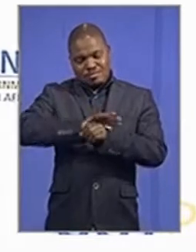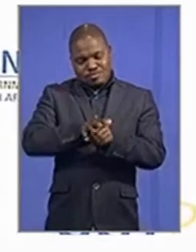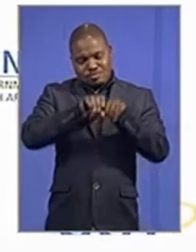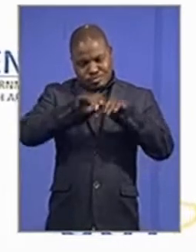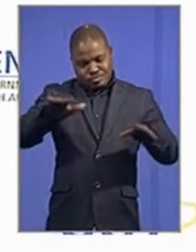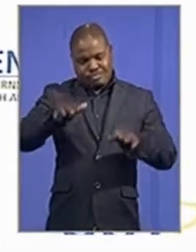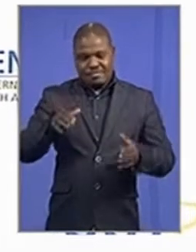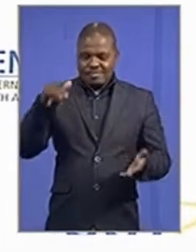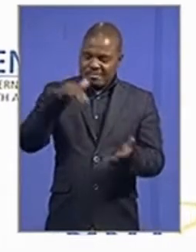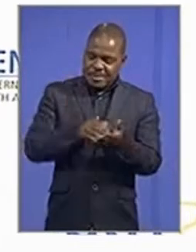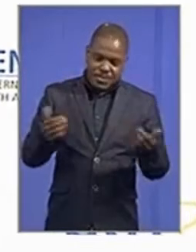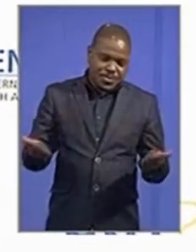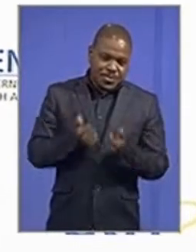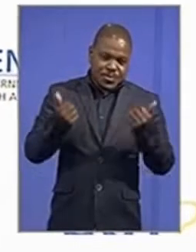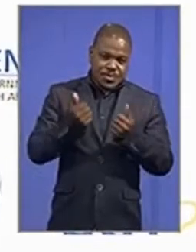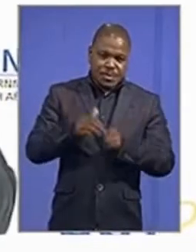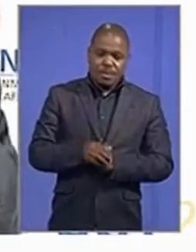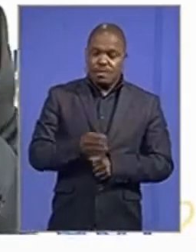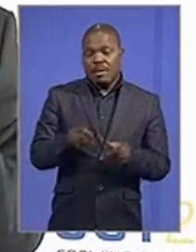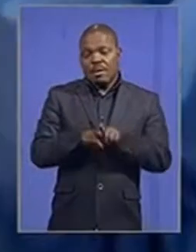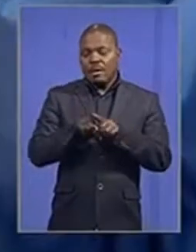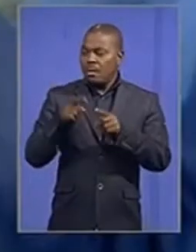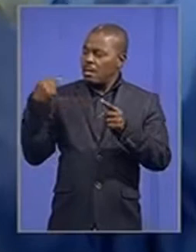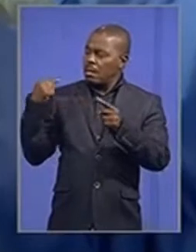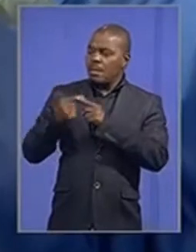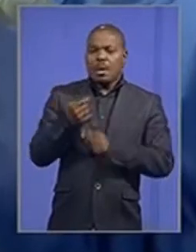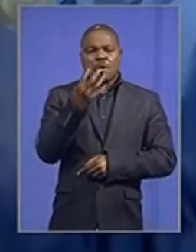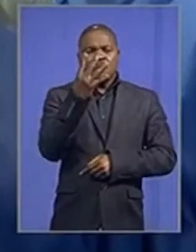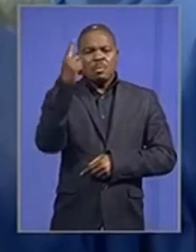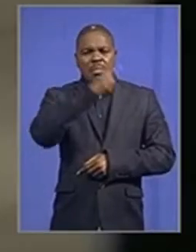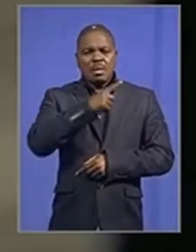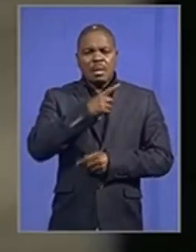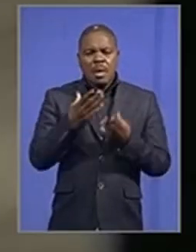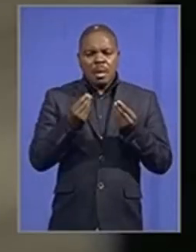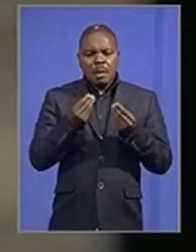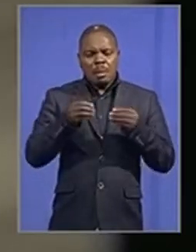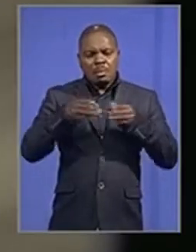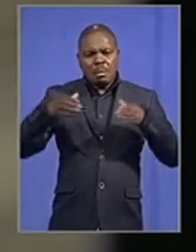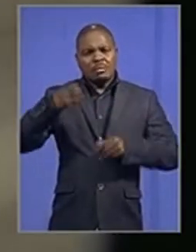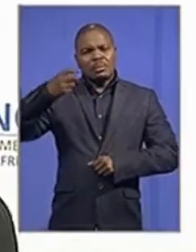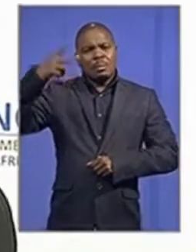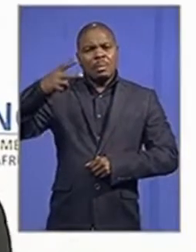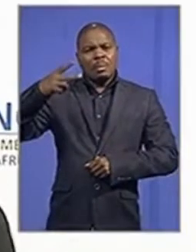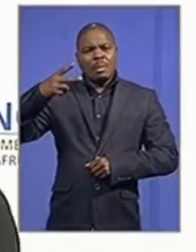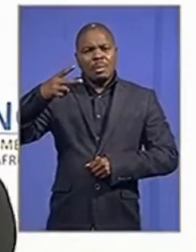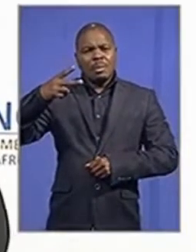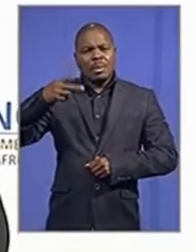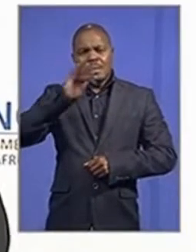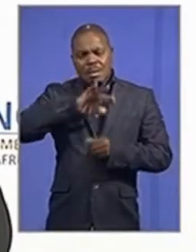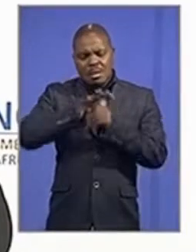Just by looking in 4 days, doubling up the numbers, the daily infection